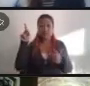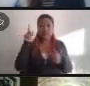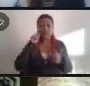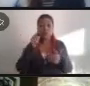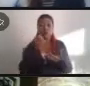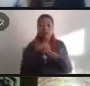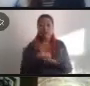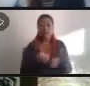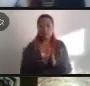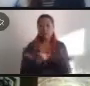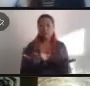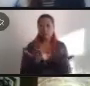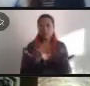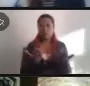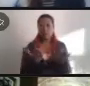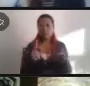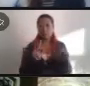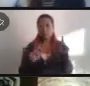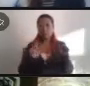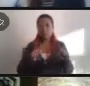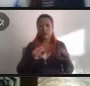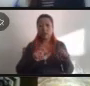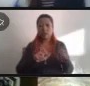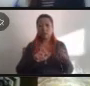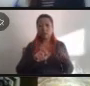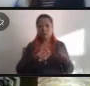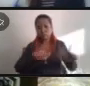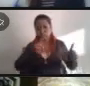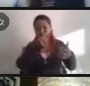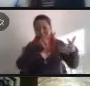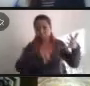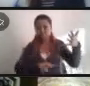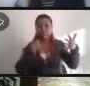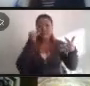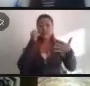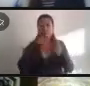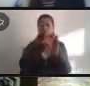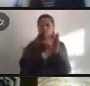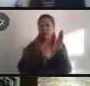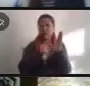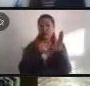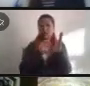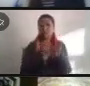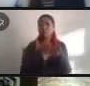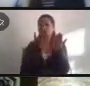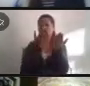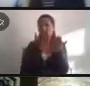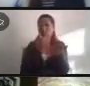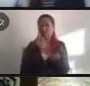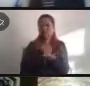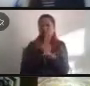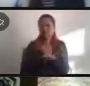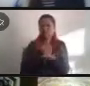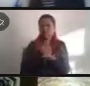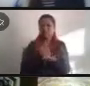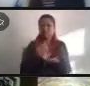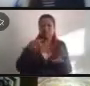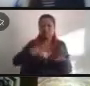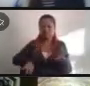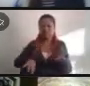and it would allow folks to look at those. And when they're writing proposals, it's very helpful. You know, if you're writing a proposal